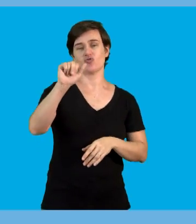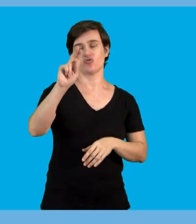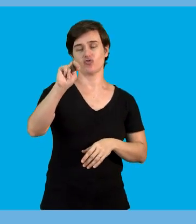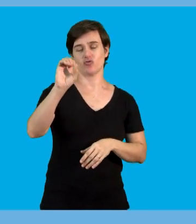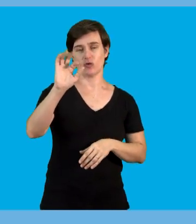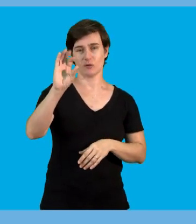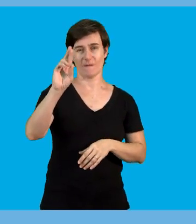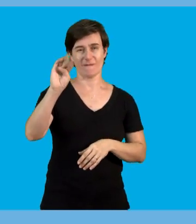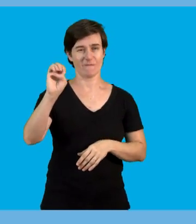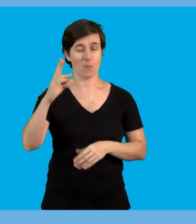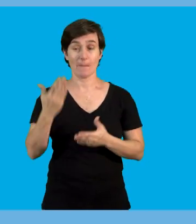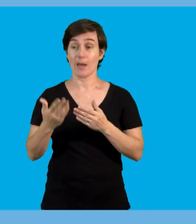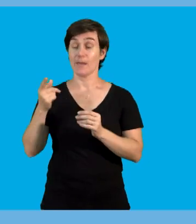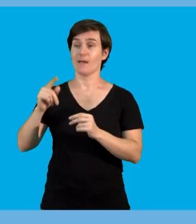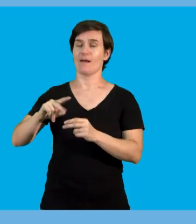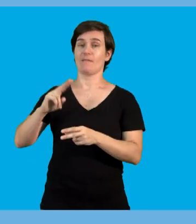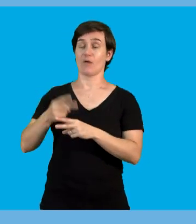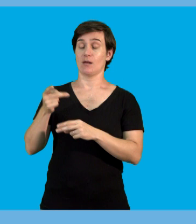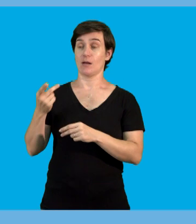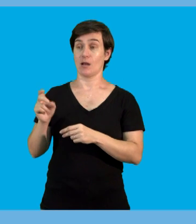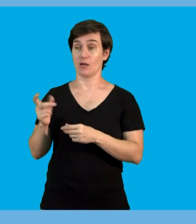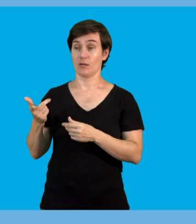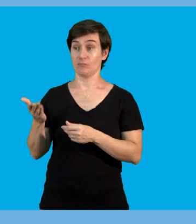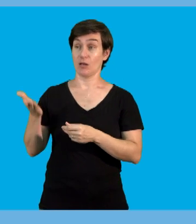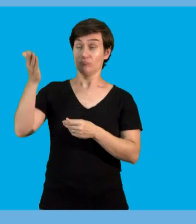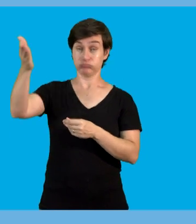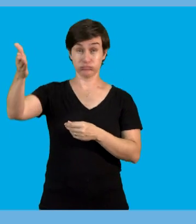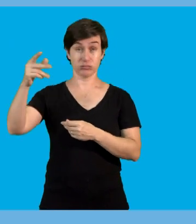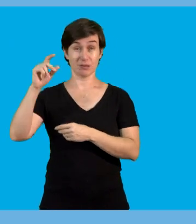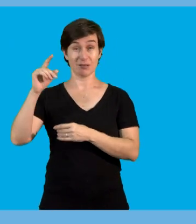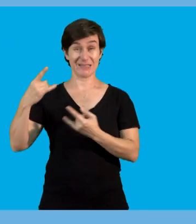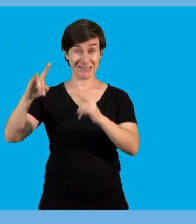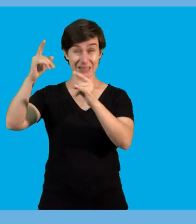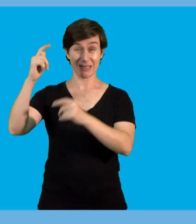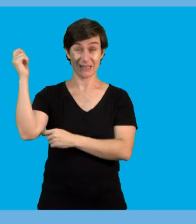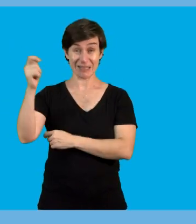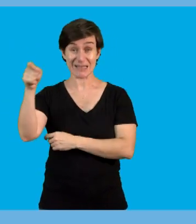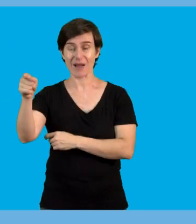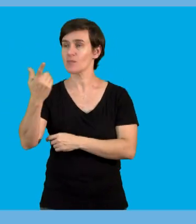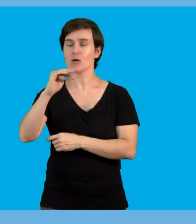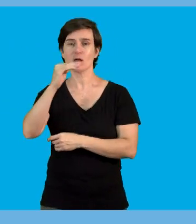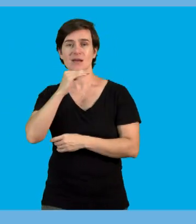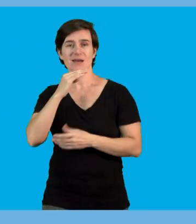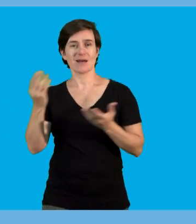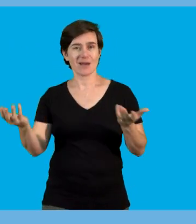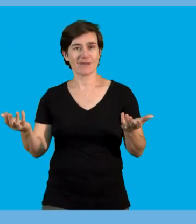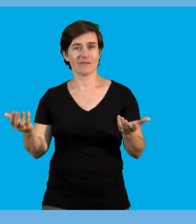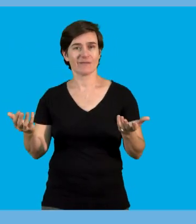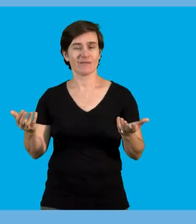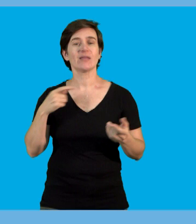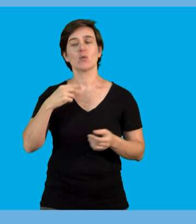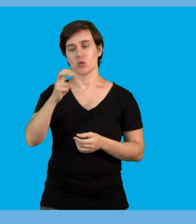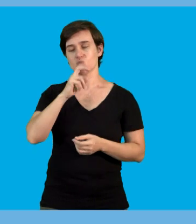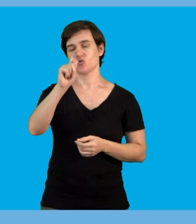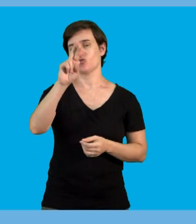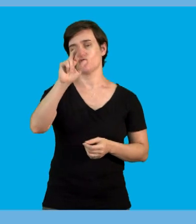to the city in the amount that is not required, then we need then now to step it up by